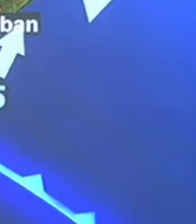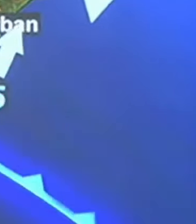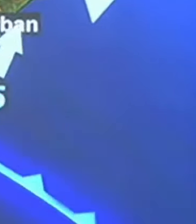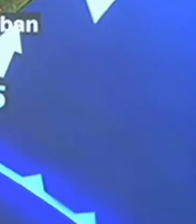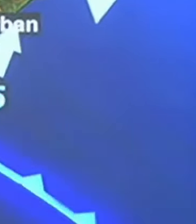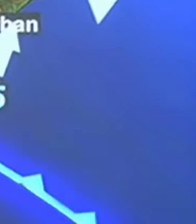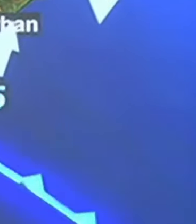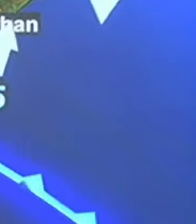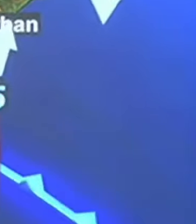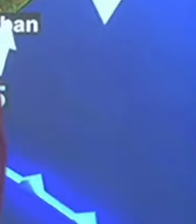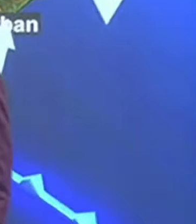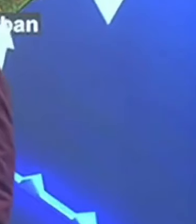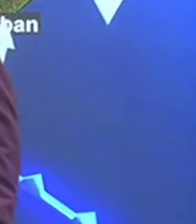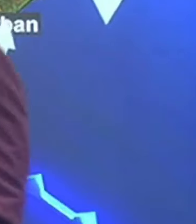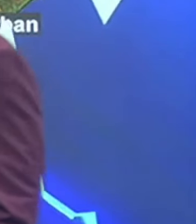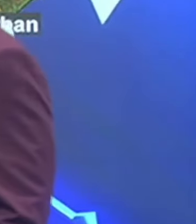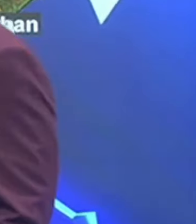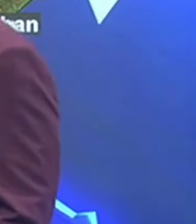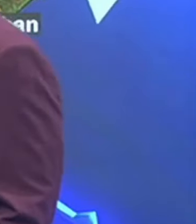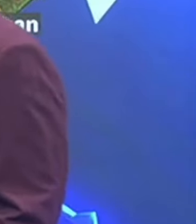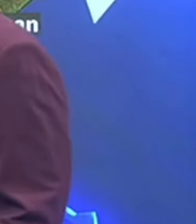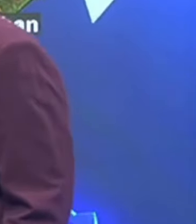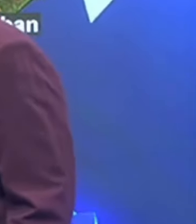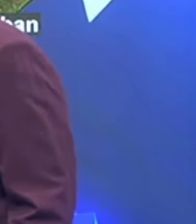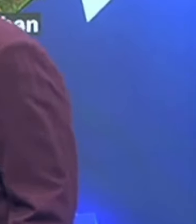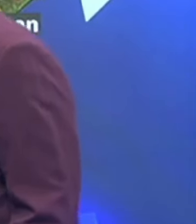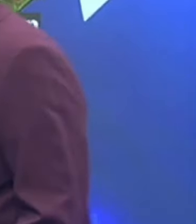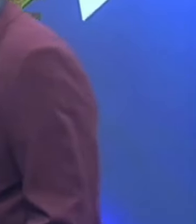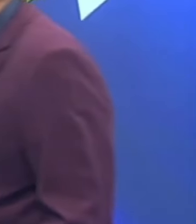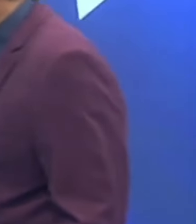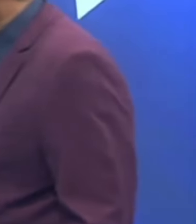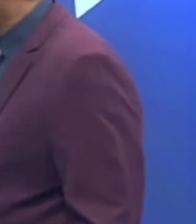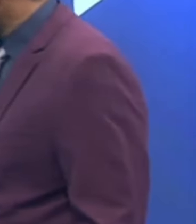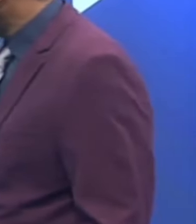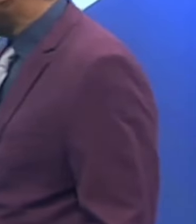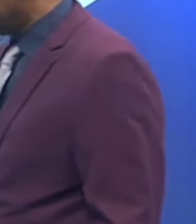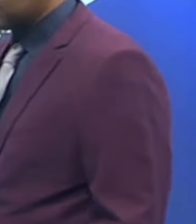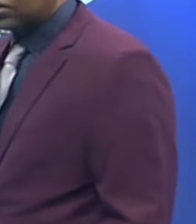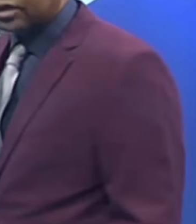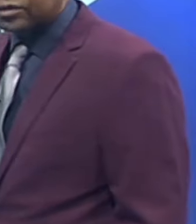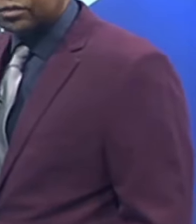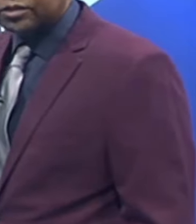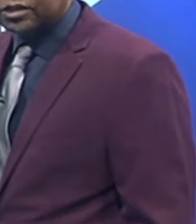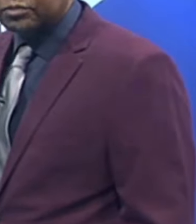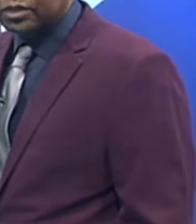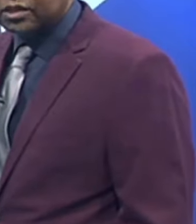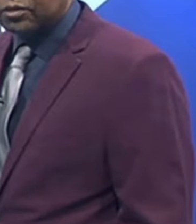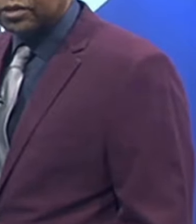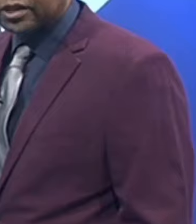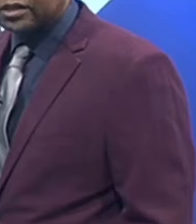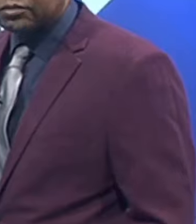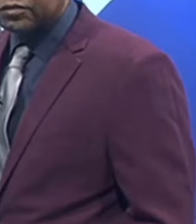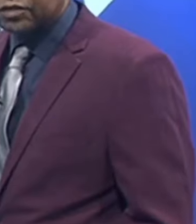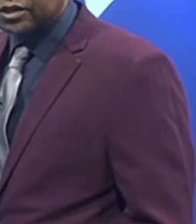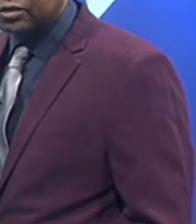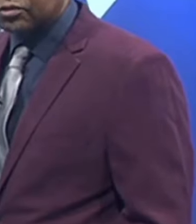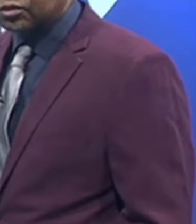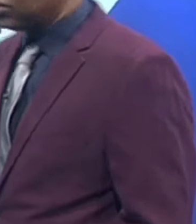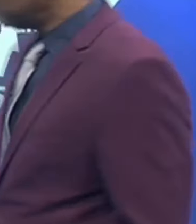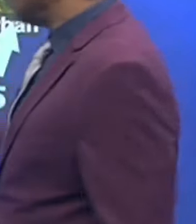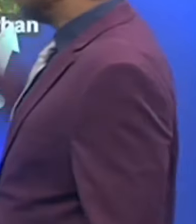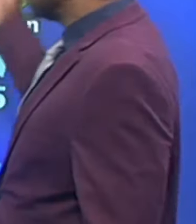tše di botse tša mesarasarane la ka moswane re sa bona gabotse dikarolo tše dintšhi tša ka lebopong la ka borwa le ka bohlabela kgonagalo tše di botse tša dipula di tla ba gona e le tše bofefo